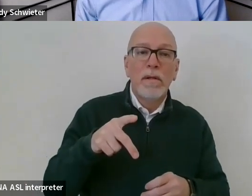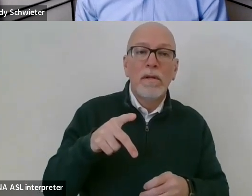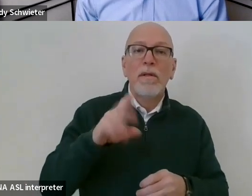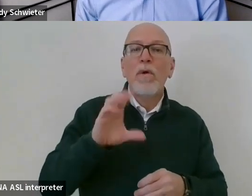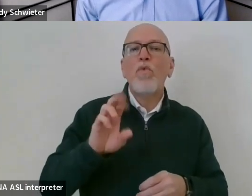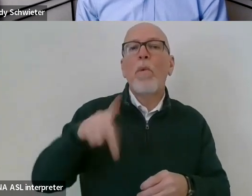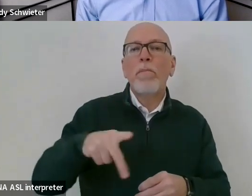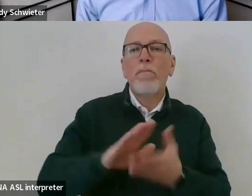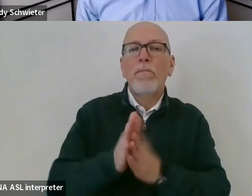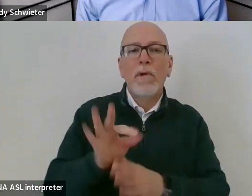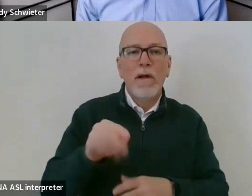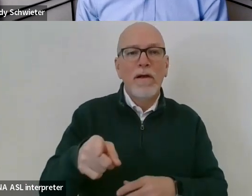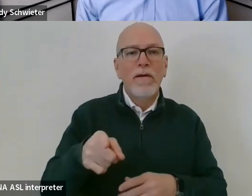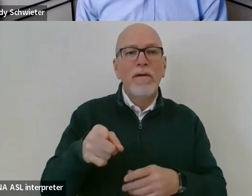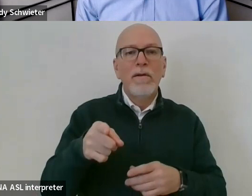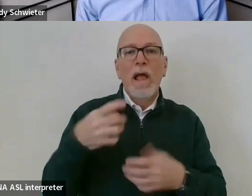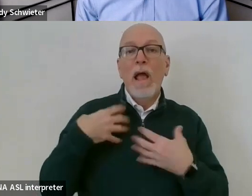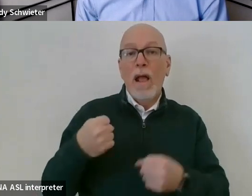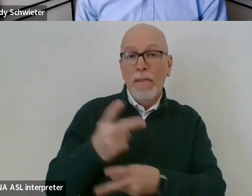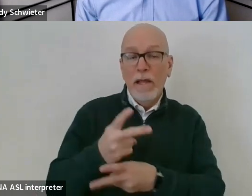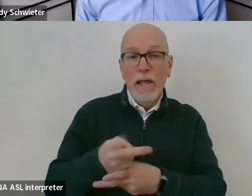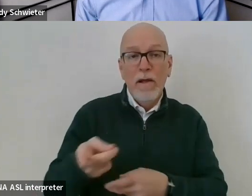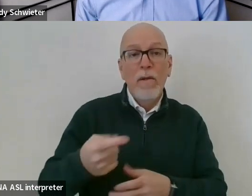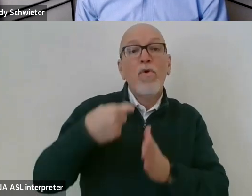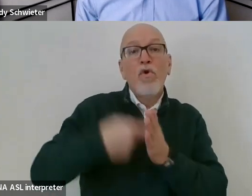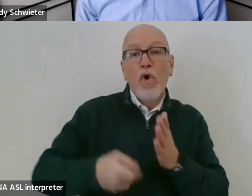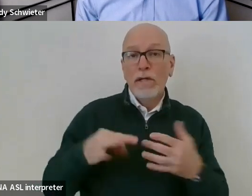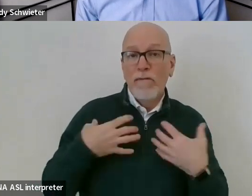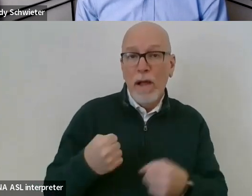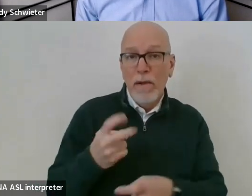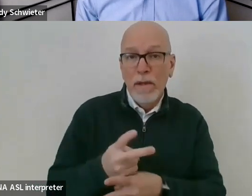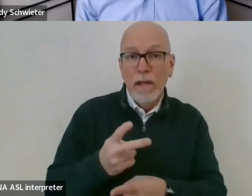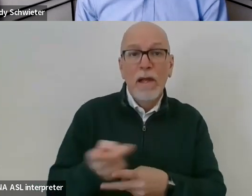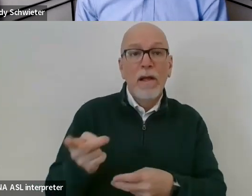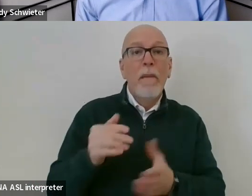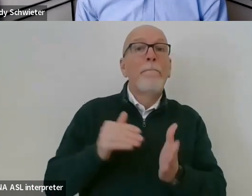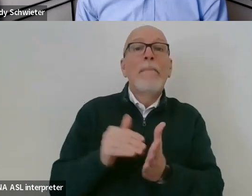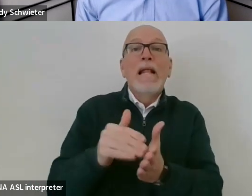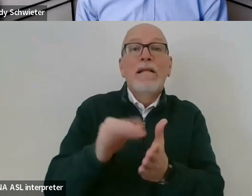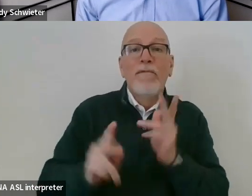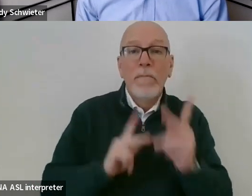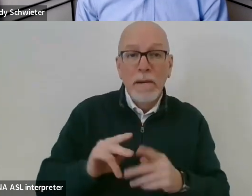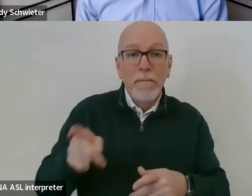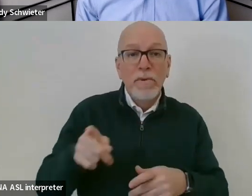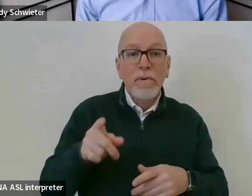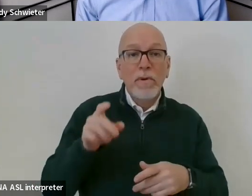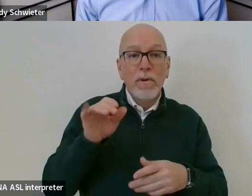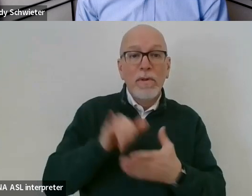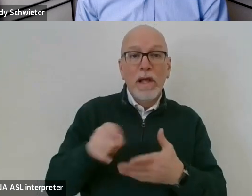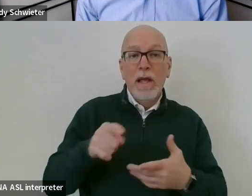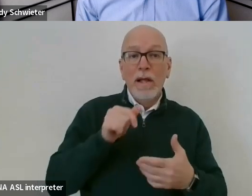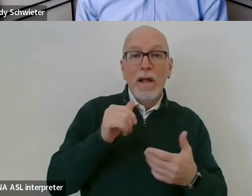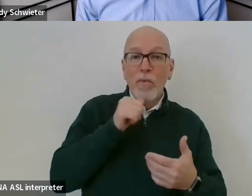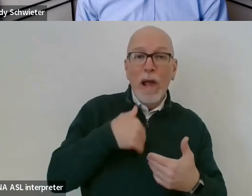corporativization of the provision of healthcare, the cost of healthcare, the millions of people that we still have that are uninsured. And